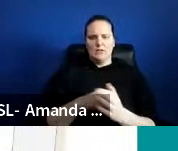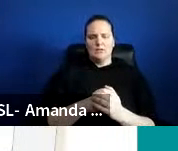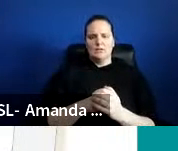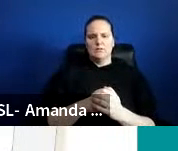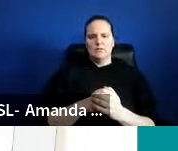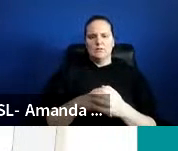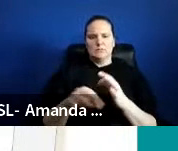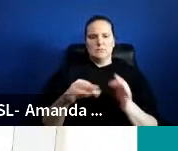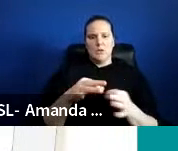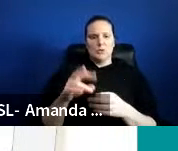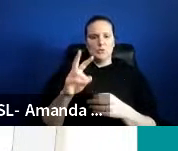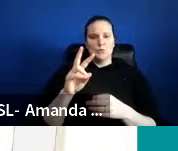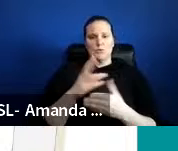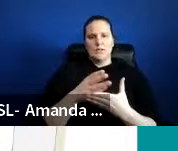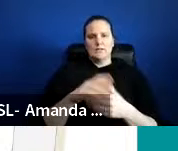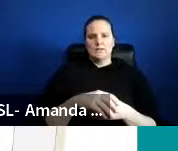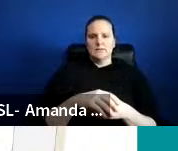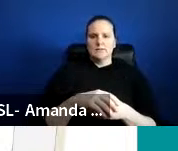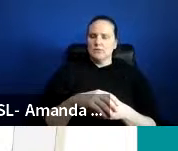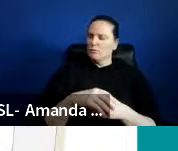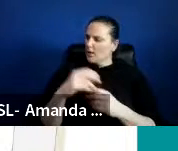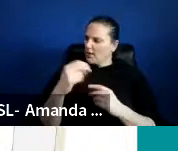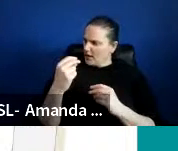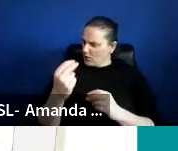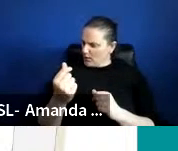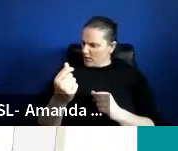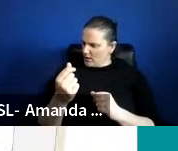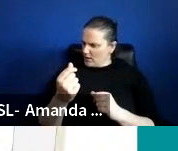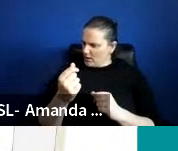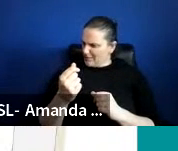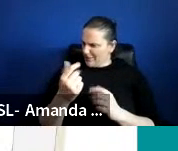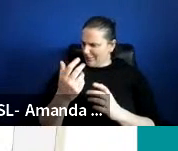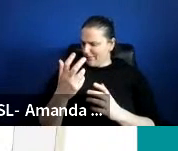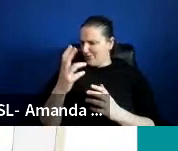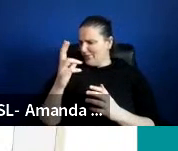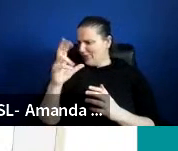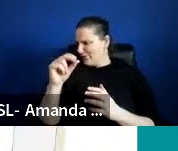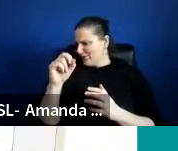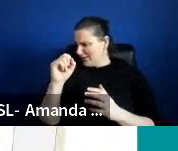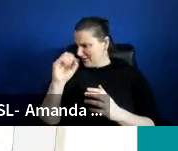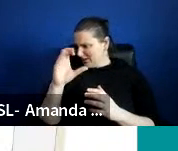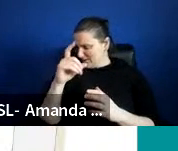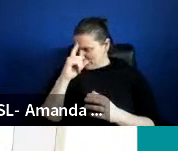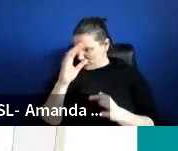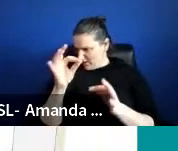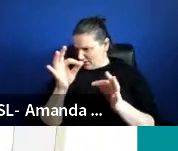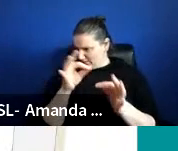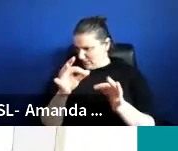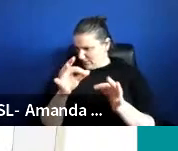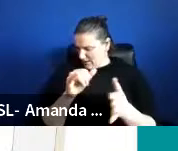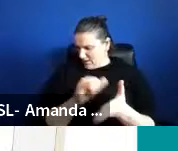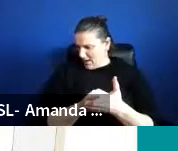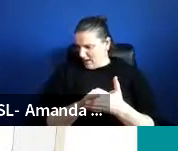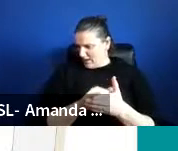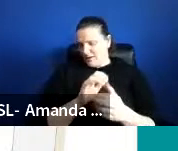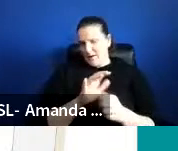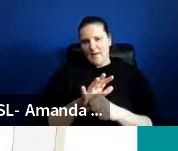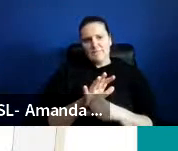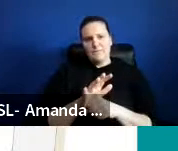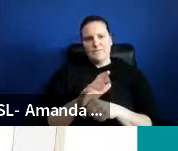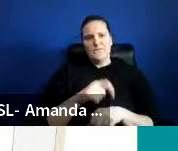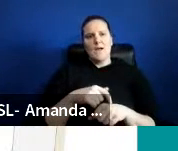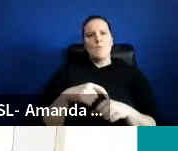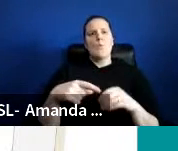two things that we and real quickly, maybe just take 30 seconds to do that explanation, and we probably have time for one